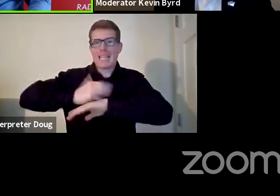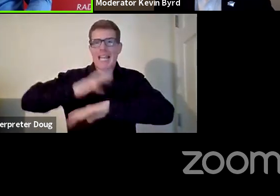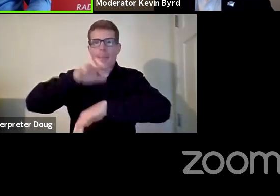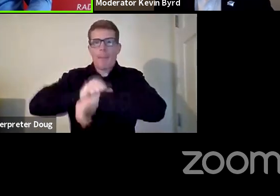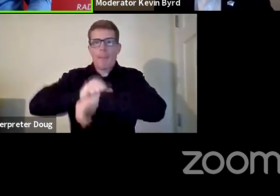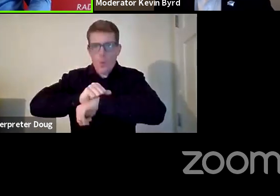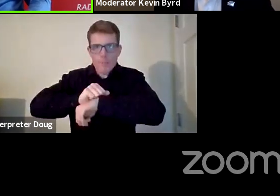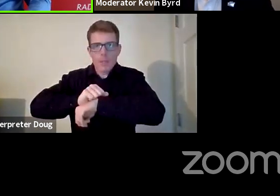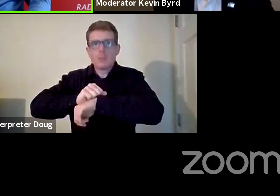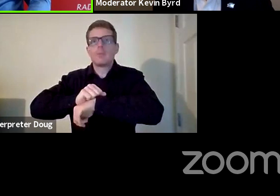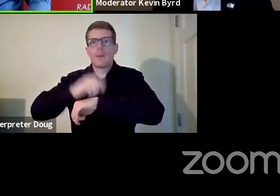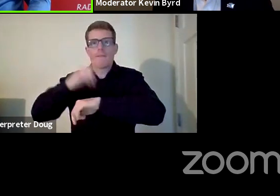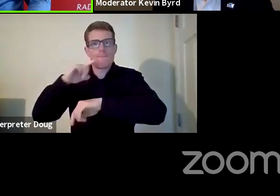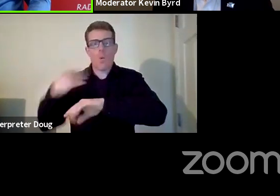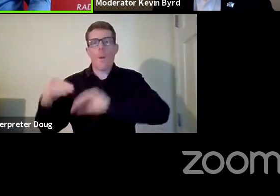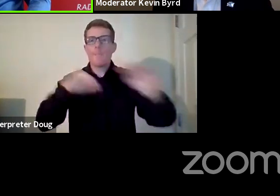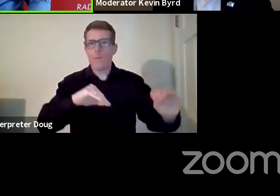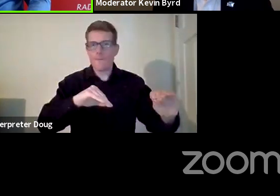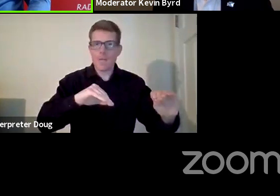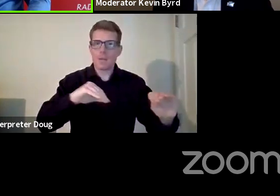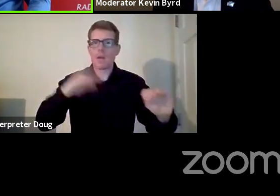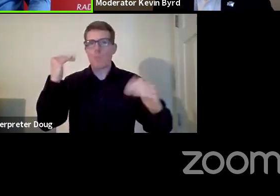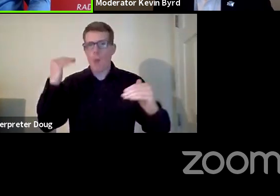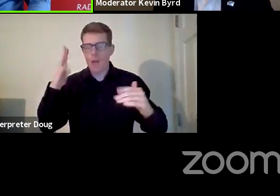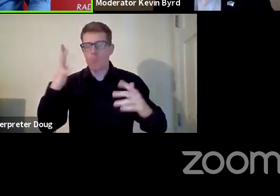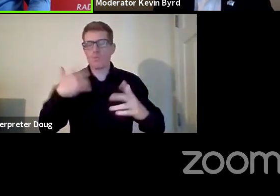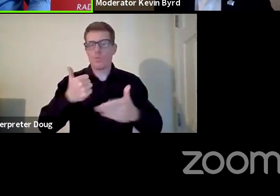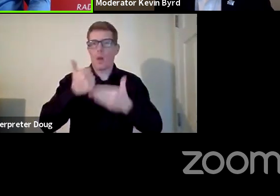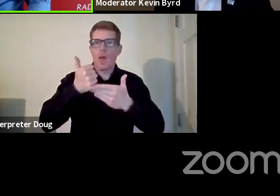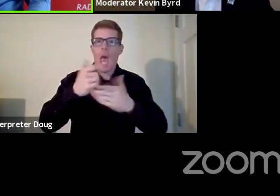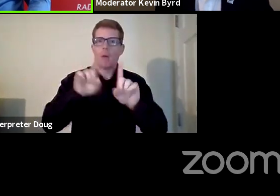don't think that's wise in the work that we're going to be doing.